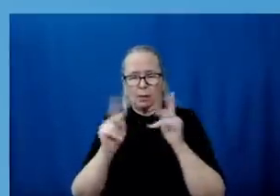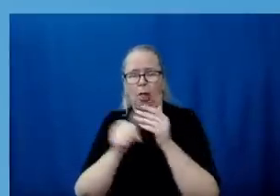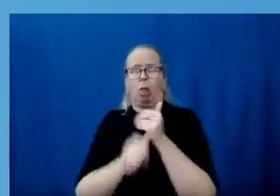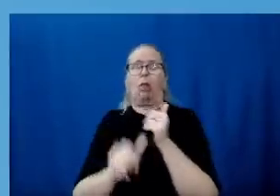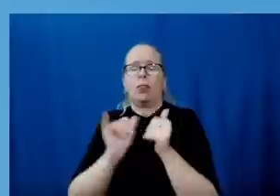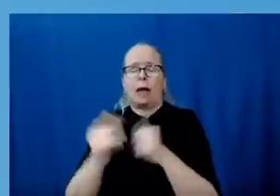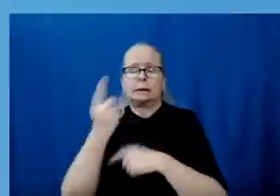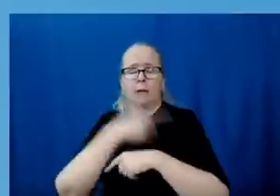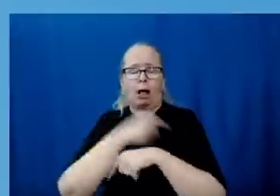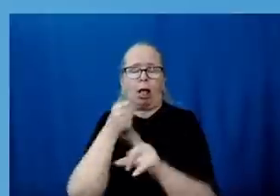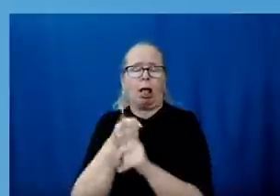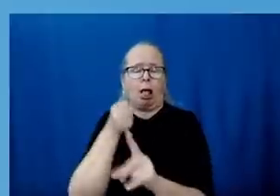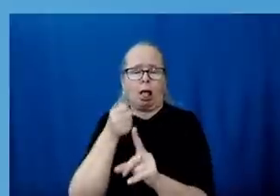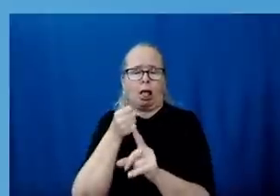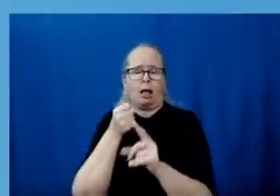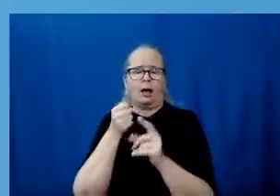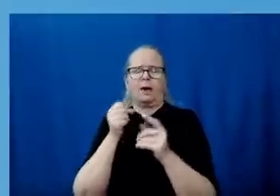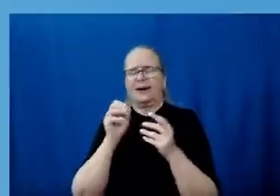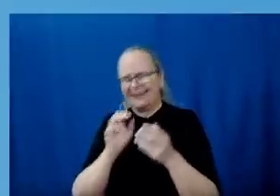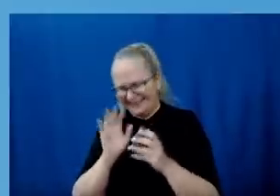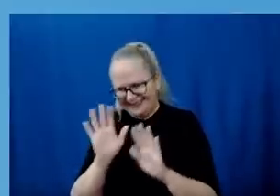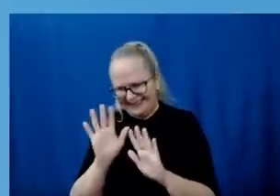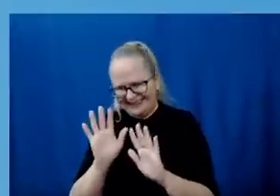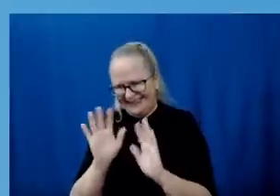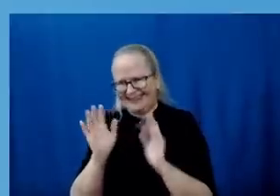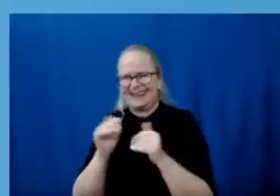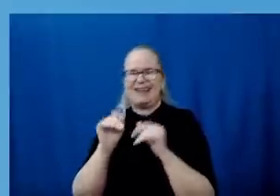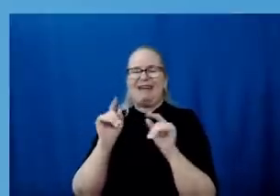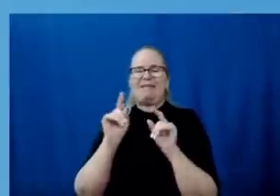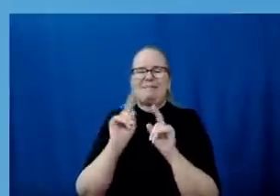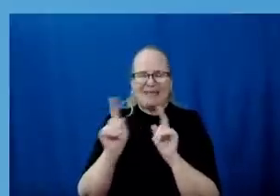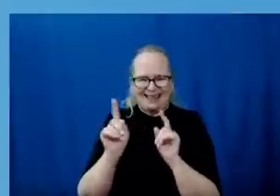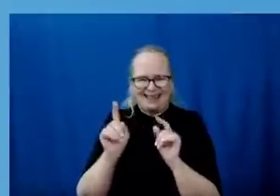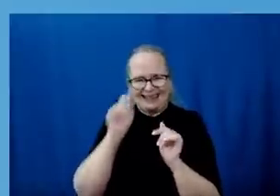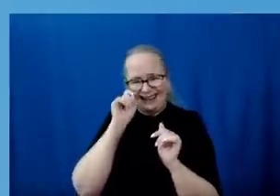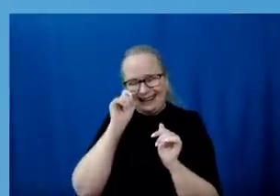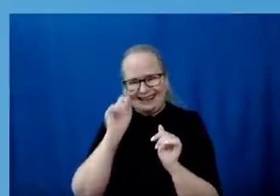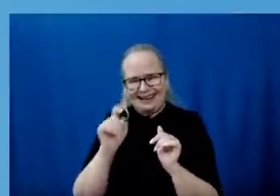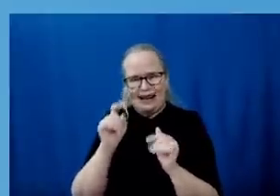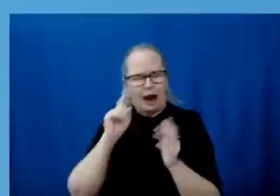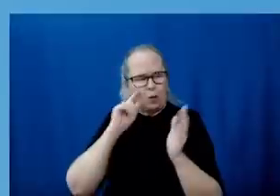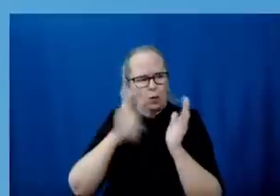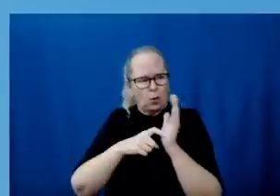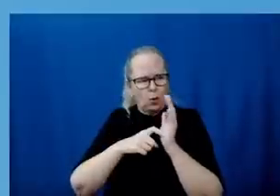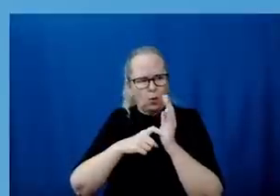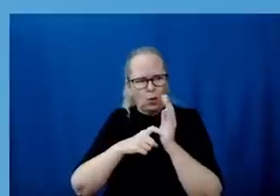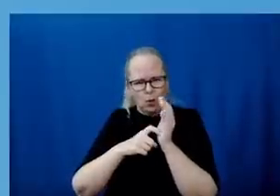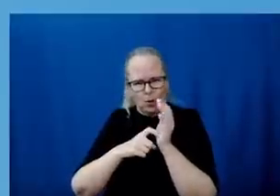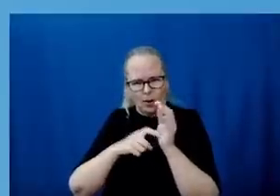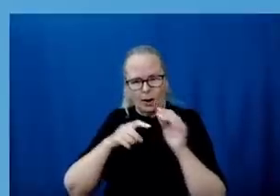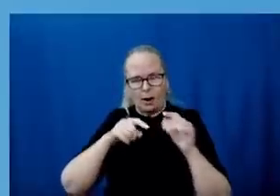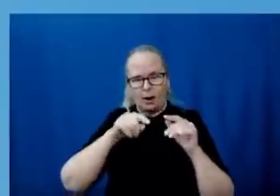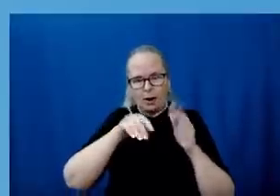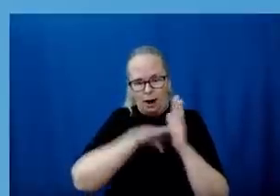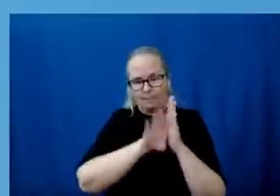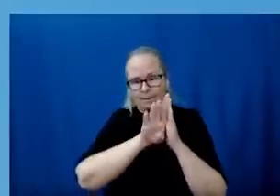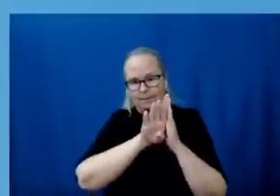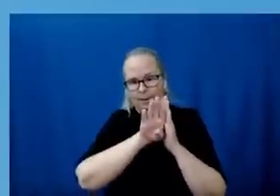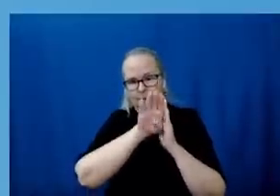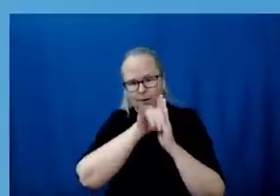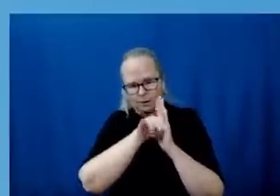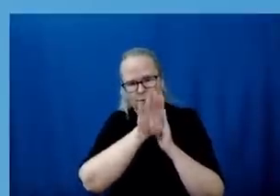only two people chose to poo that day, or but when we are seeing that sort of